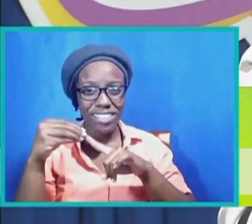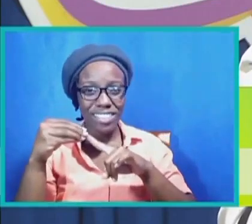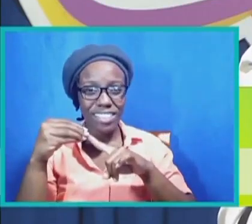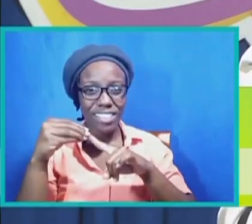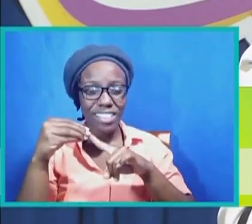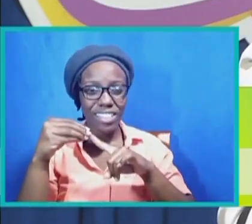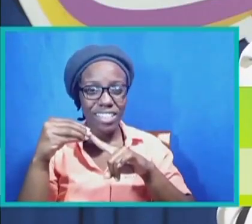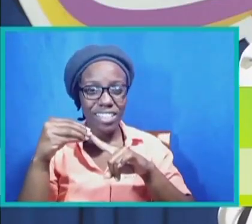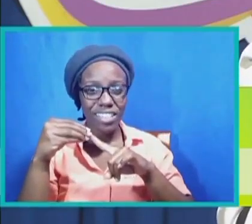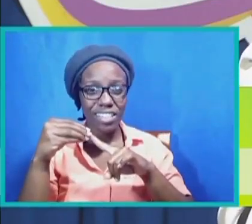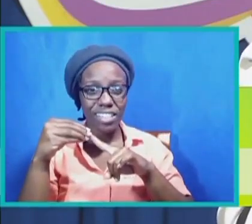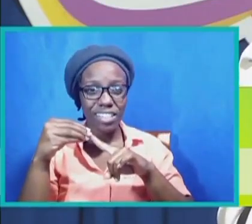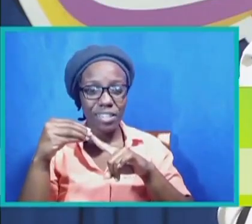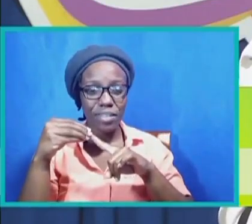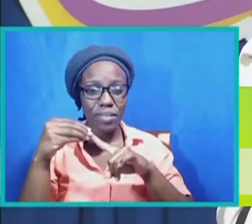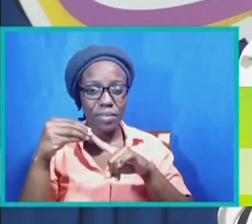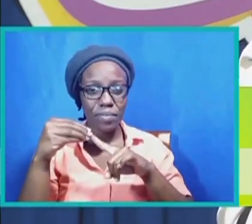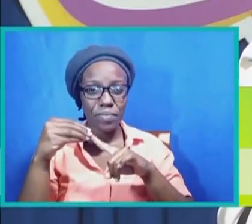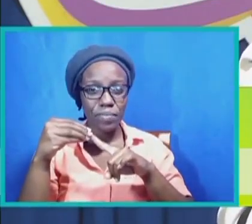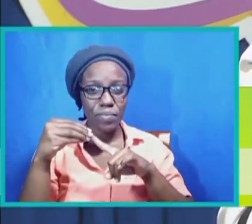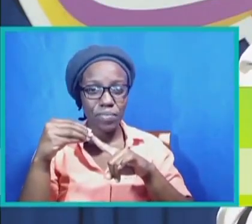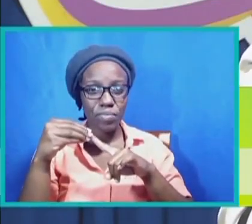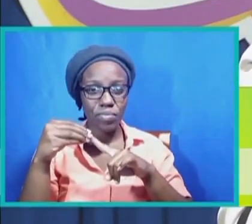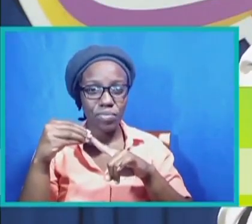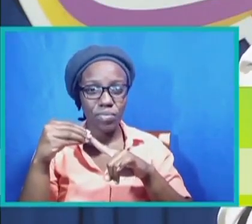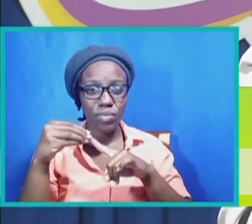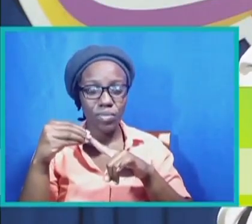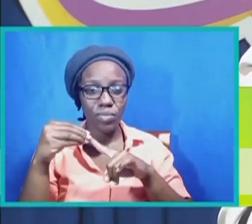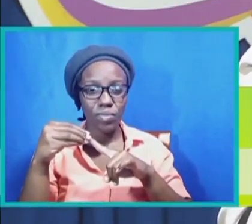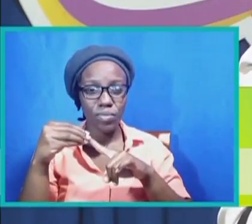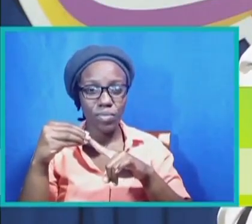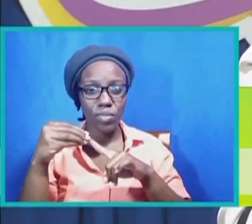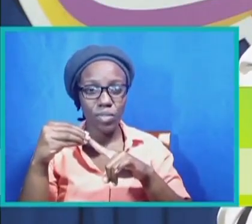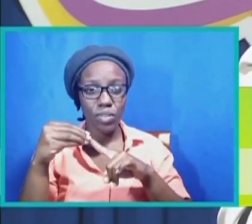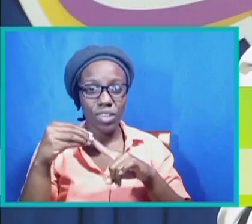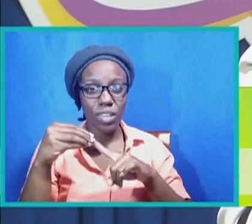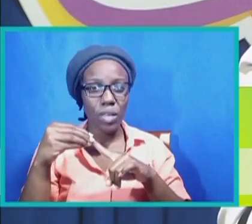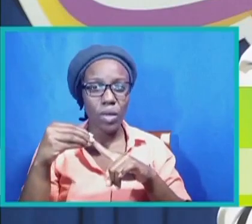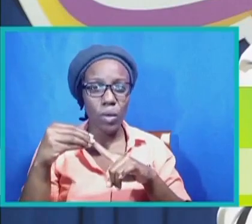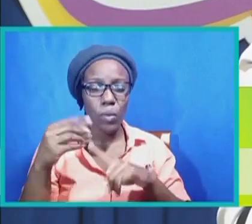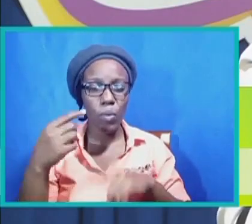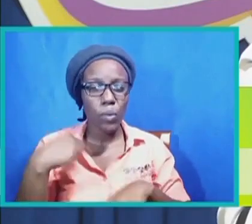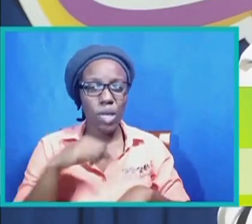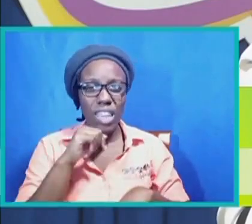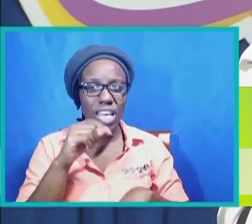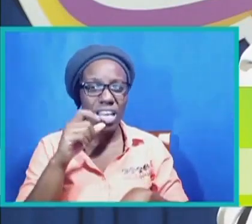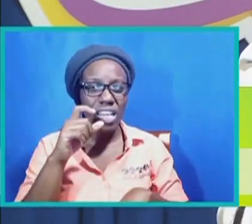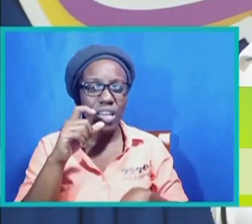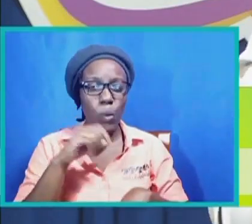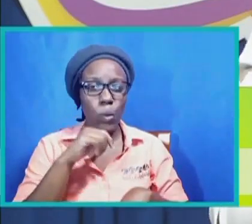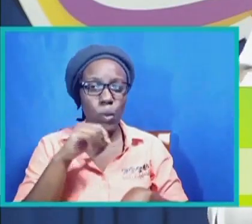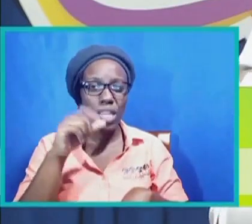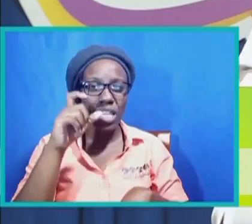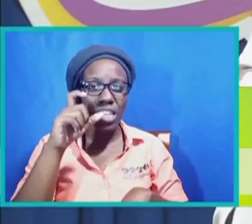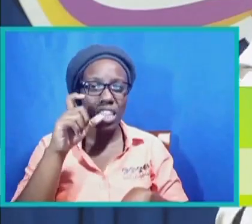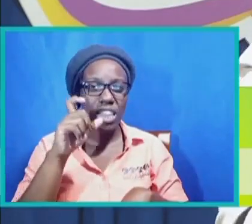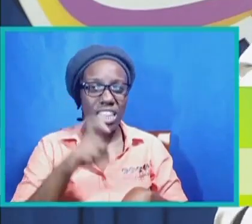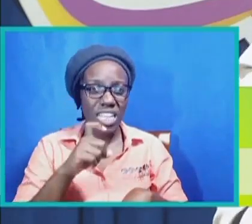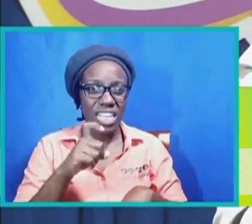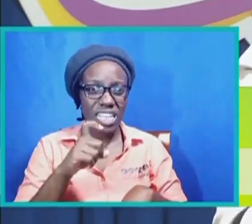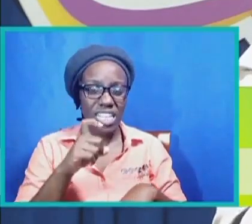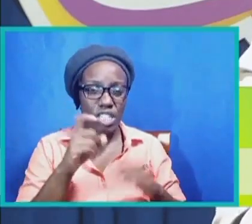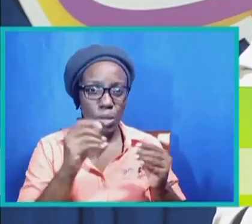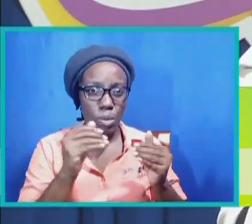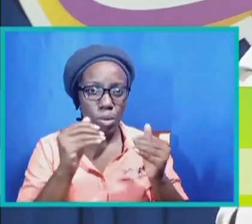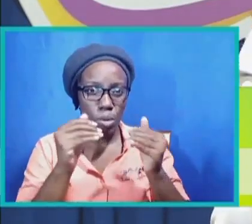is emerging that we don't have to proceed in a monolithic fashion to fix the